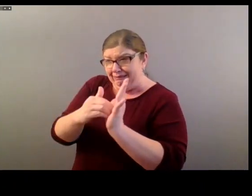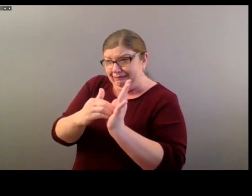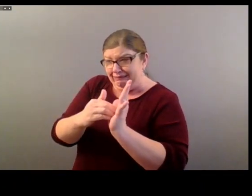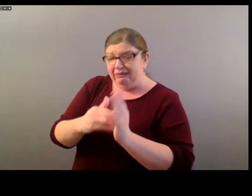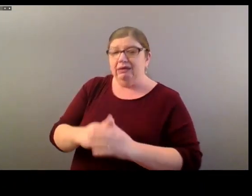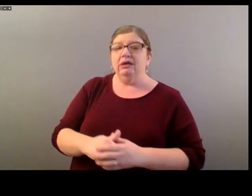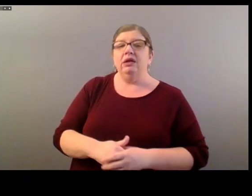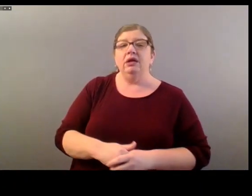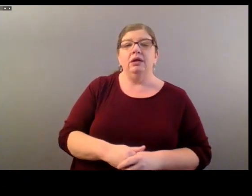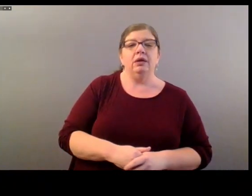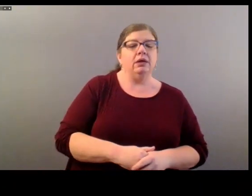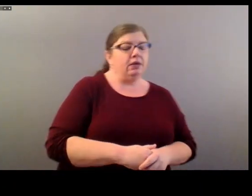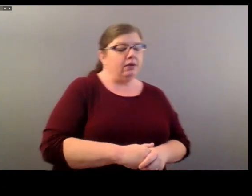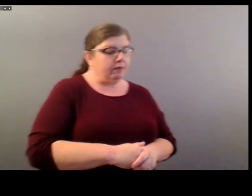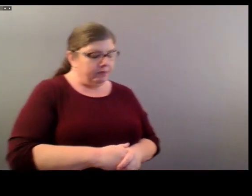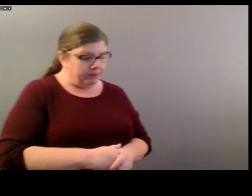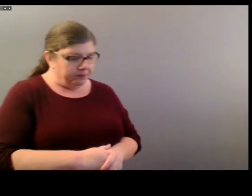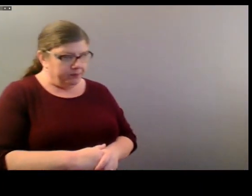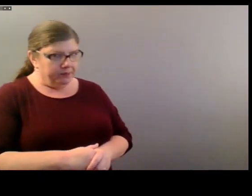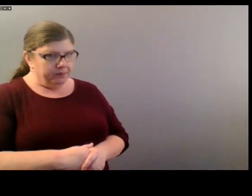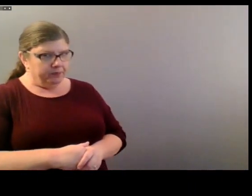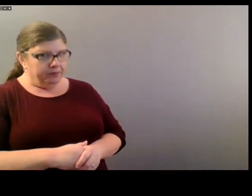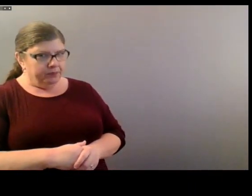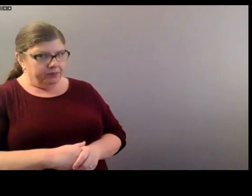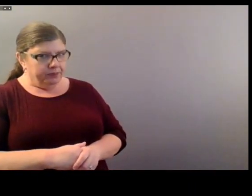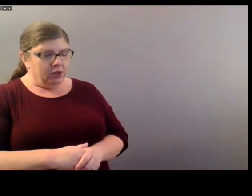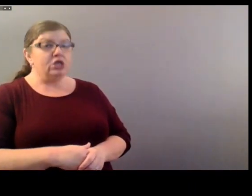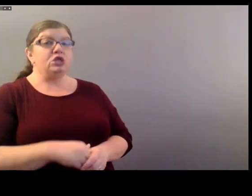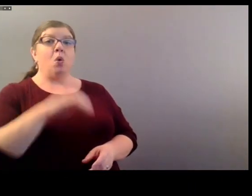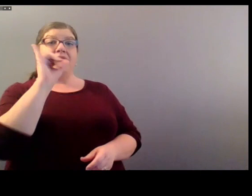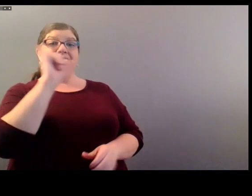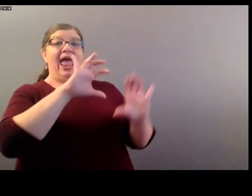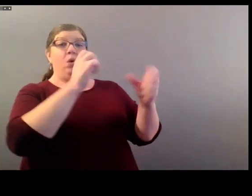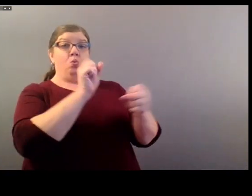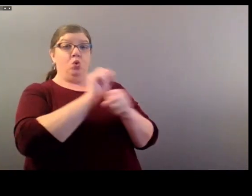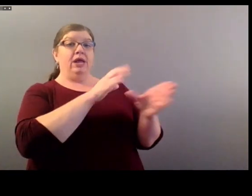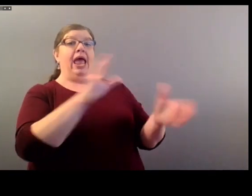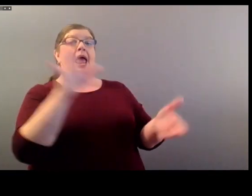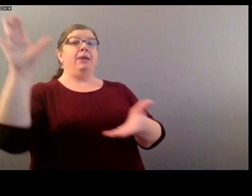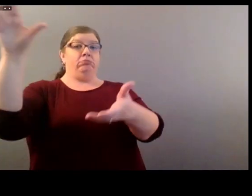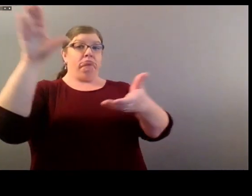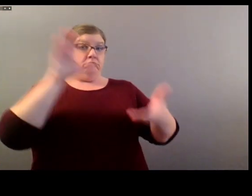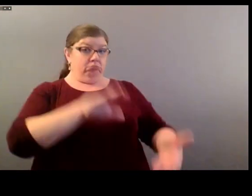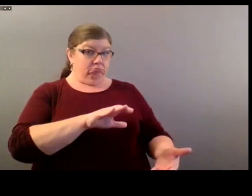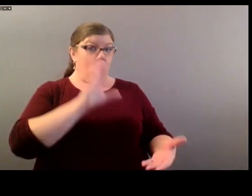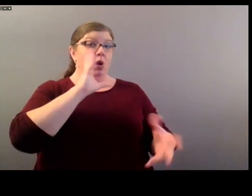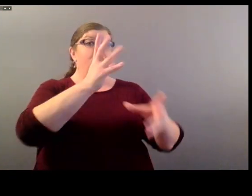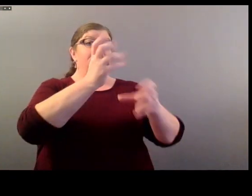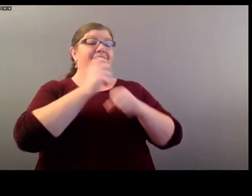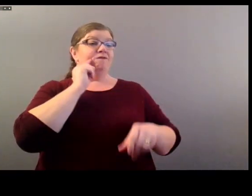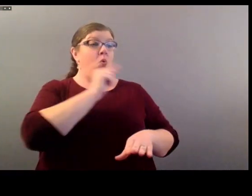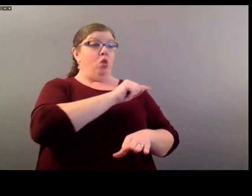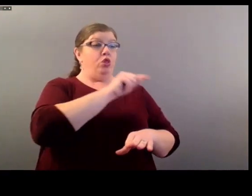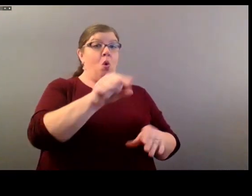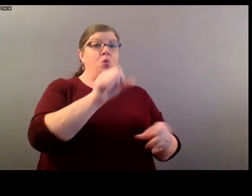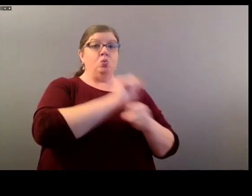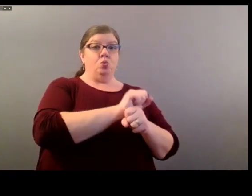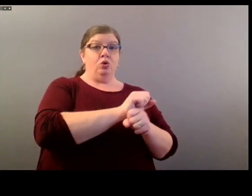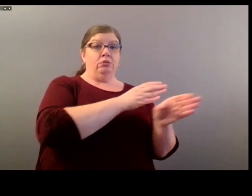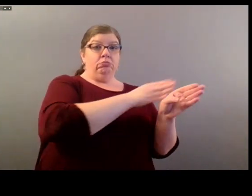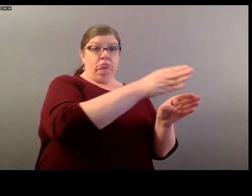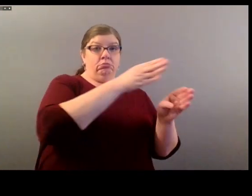course. When do we know the amount of vaccines that the county will be receiving for those mentioned,